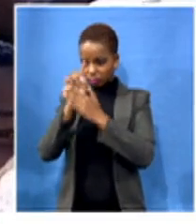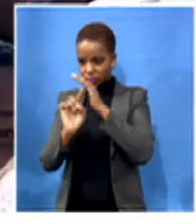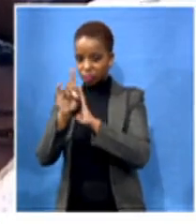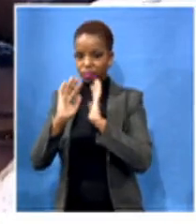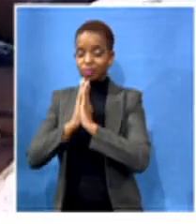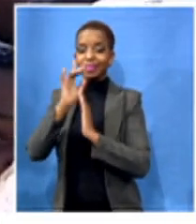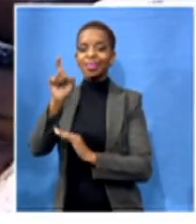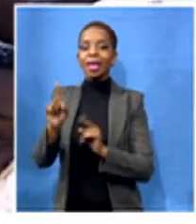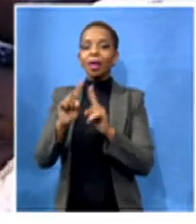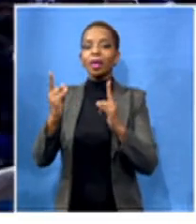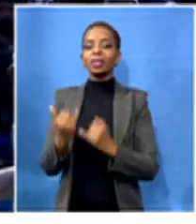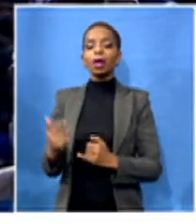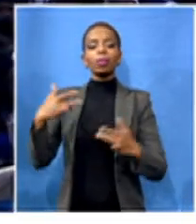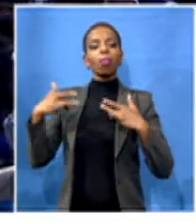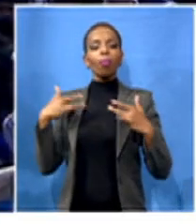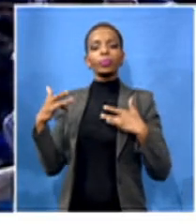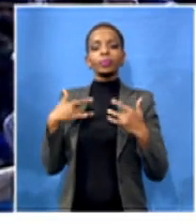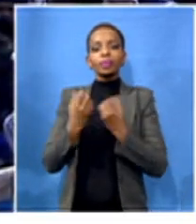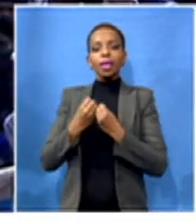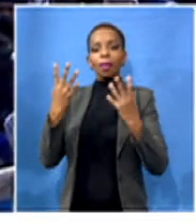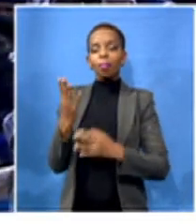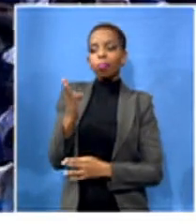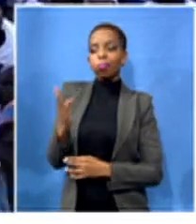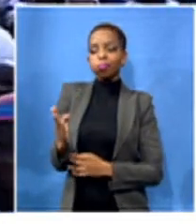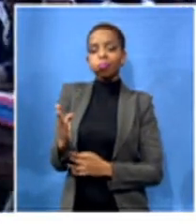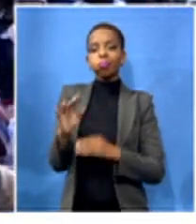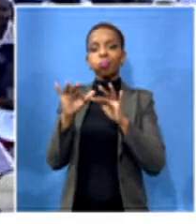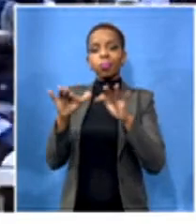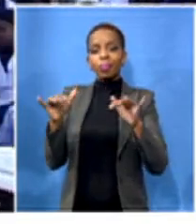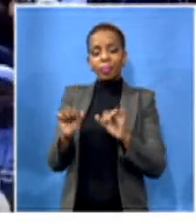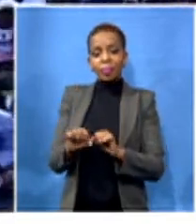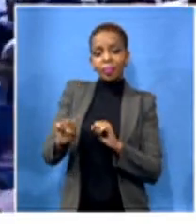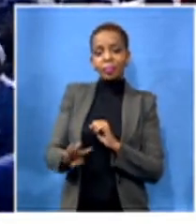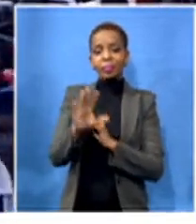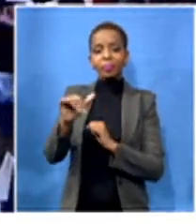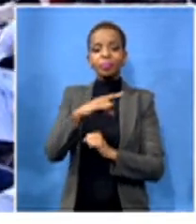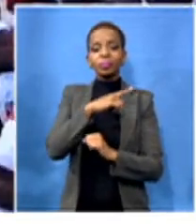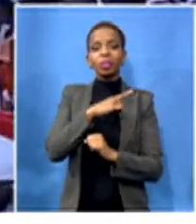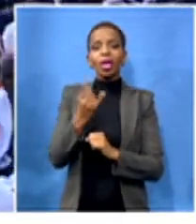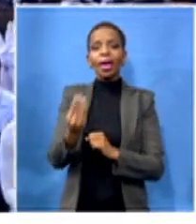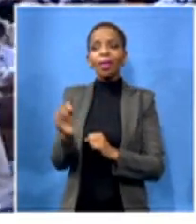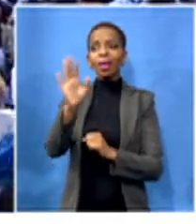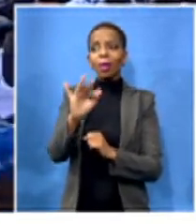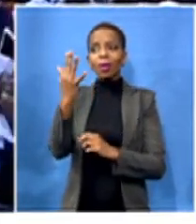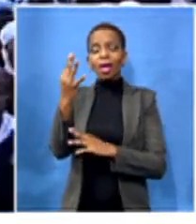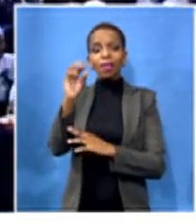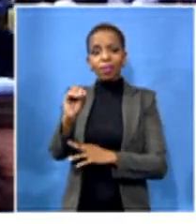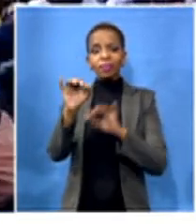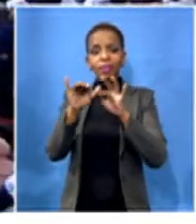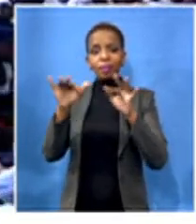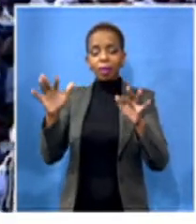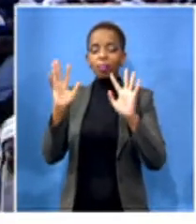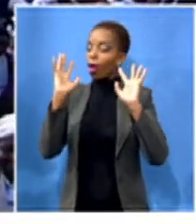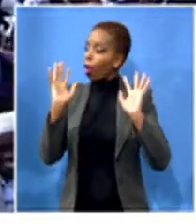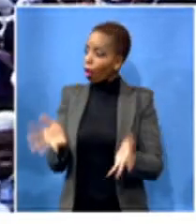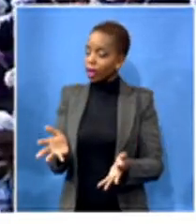concerns among South Africans as well, especially with regard to people going and only 50 people being able to congregate in